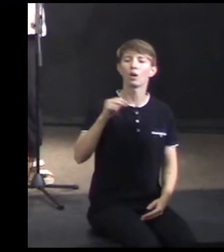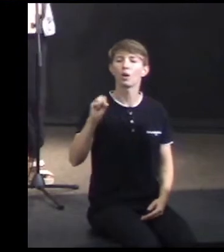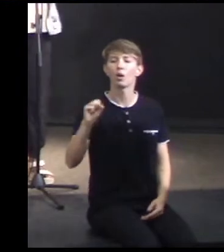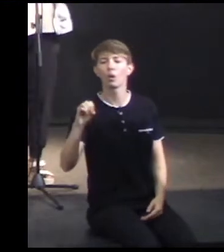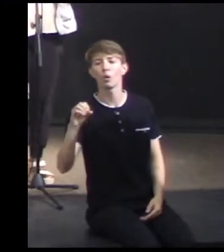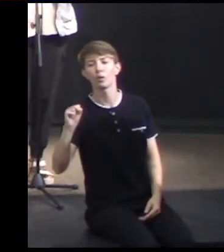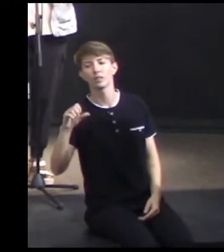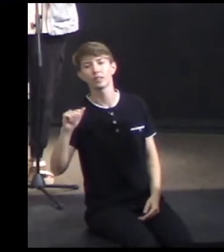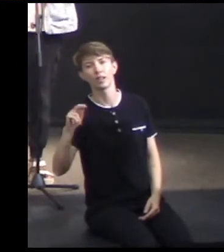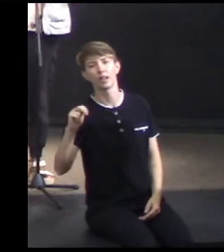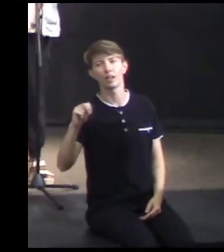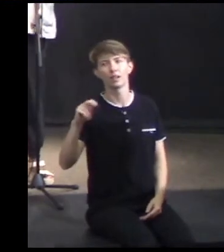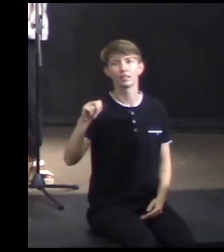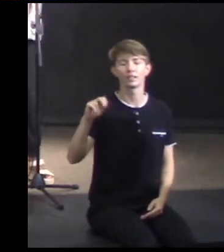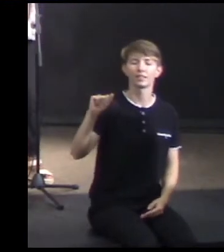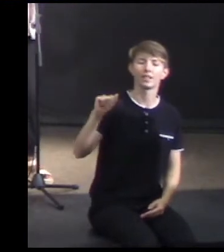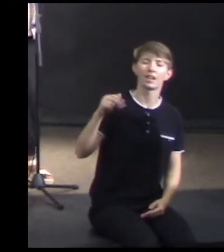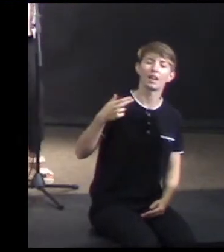hosanna,